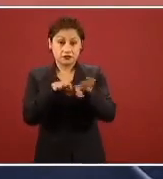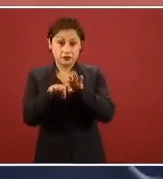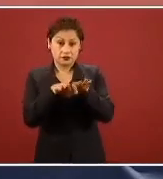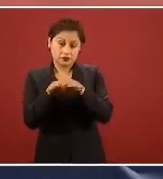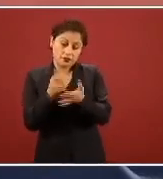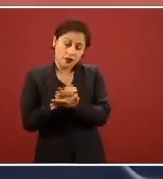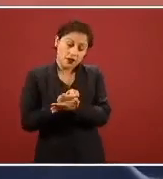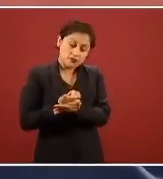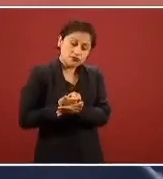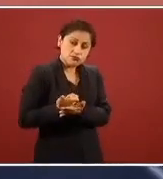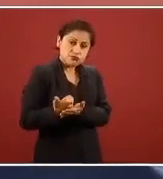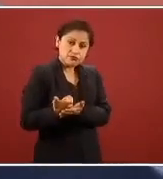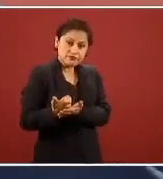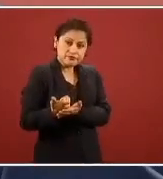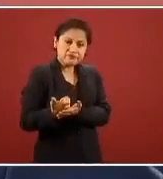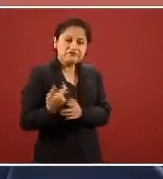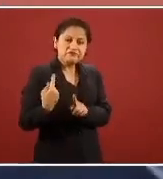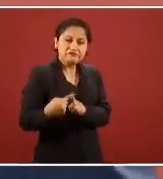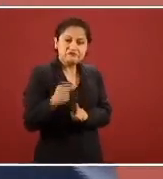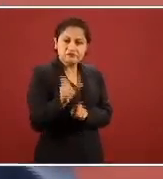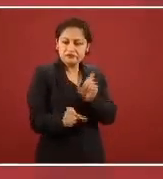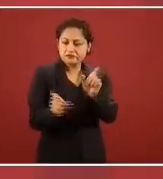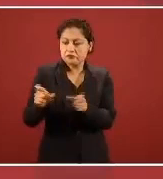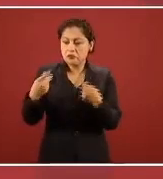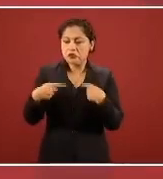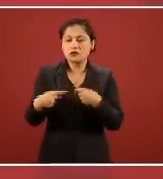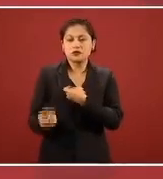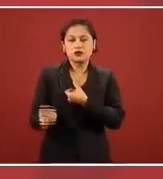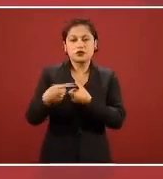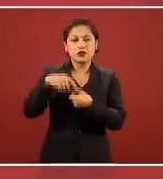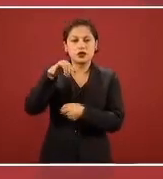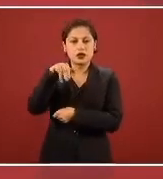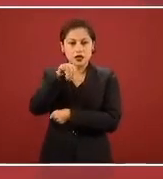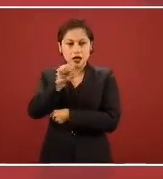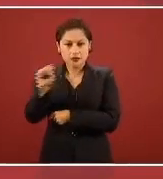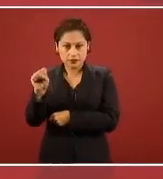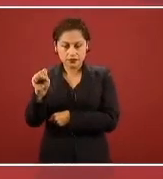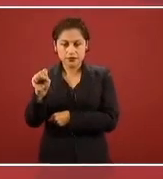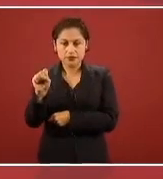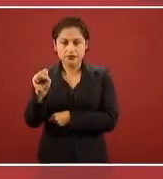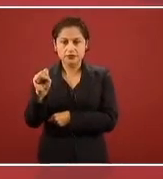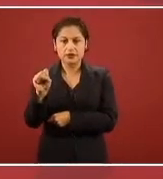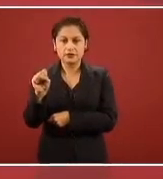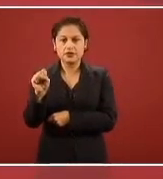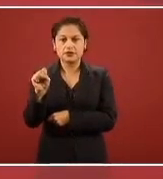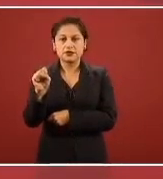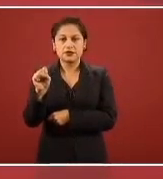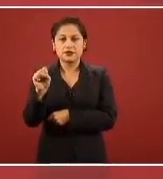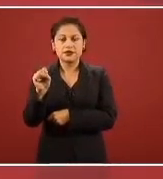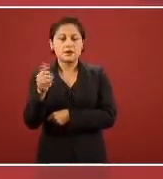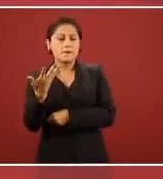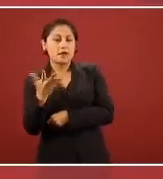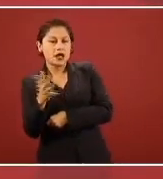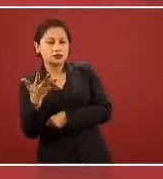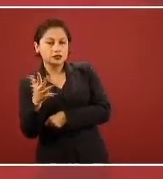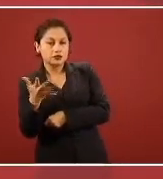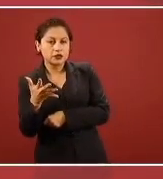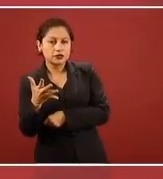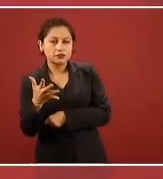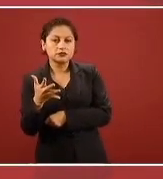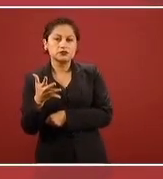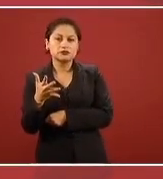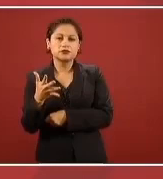los salary afiliados of the affiliate al seguro social, to Social Security pasa los 12,000 is